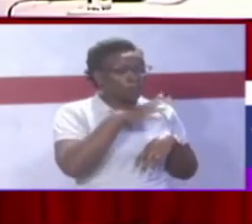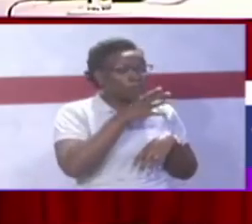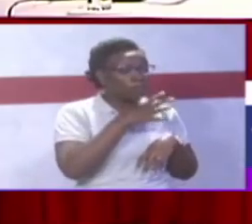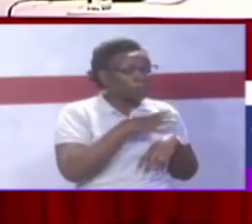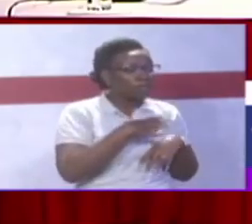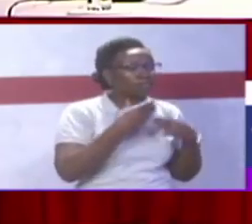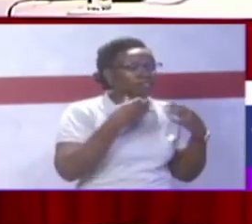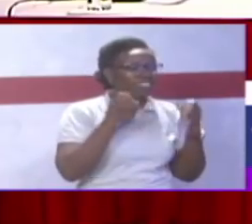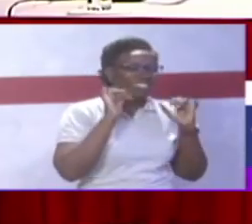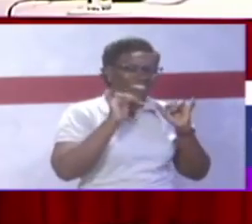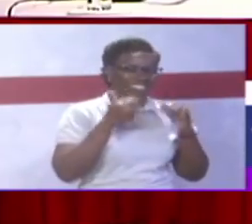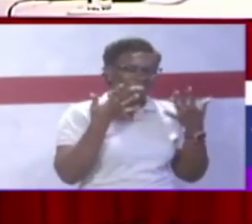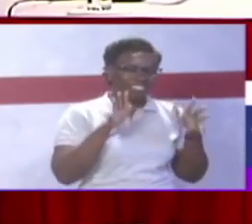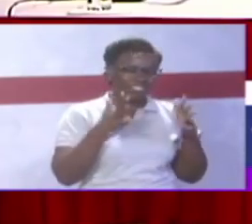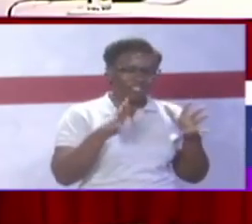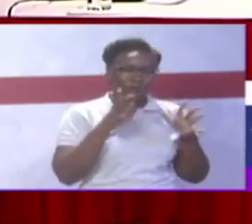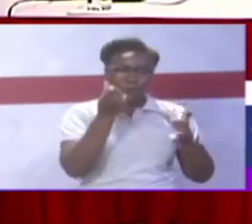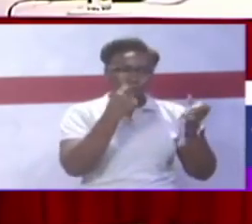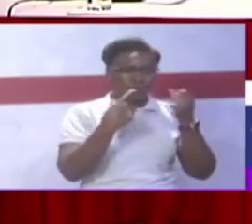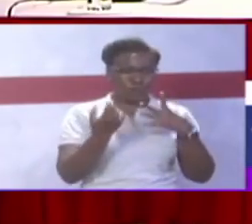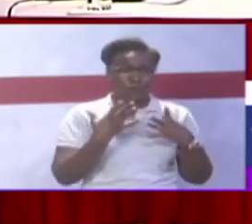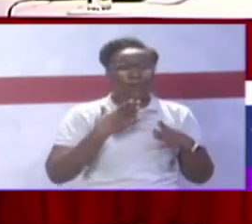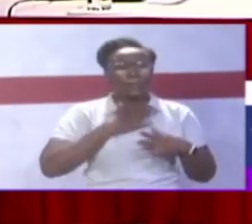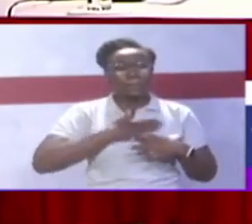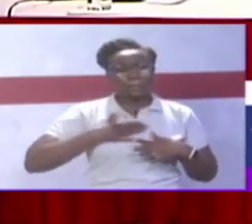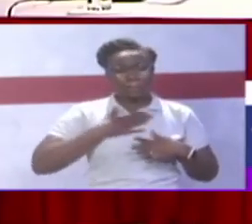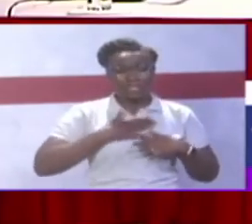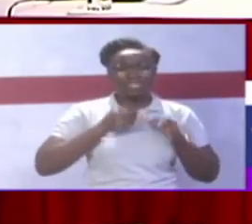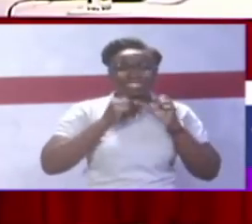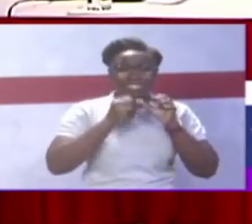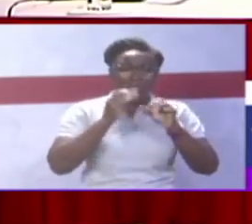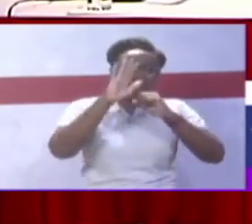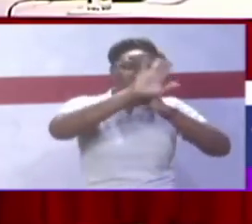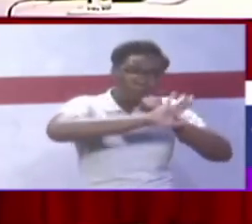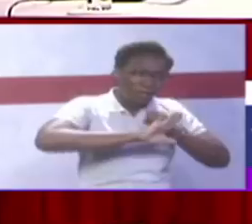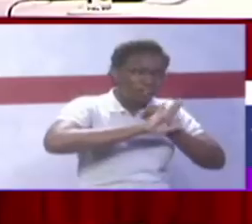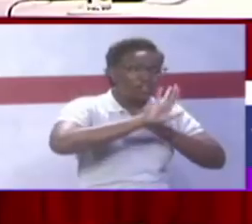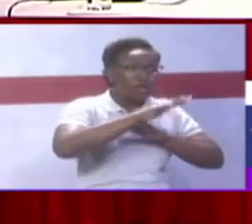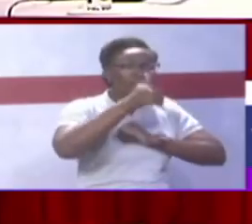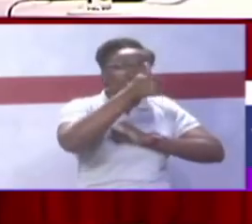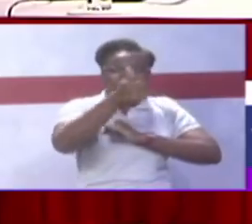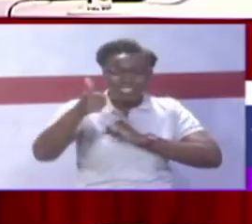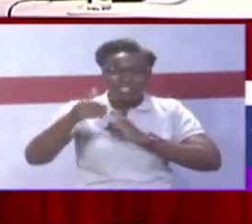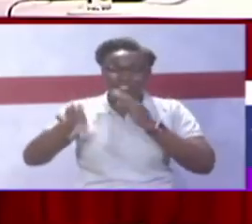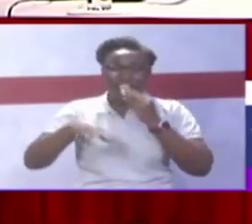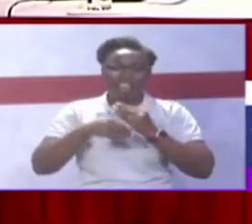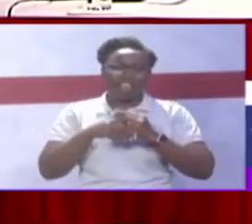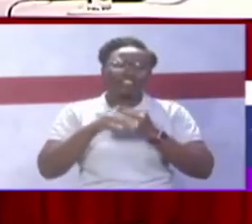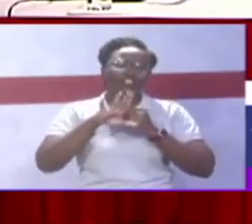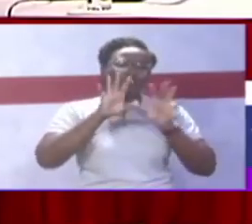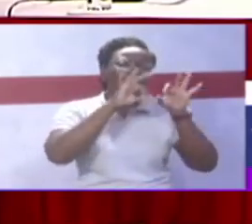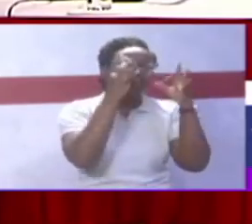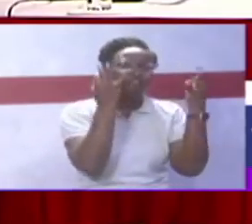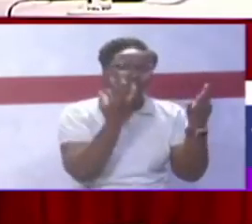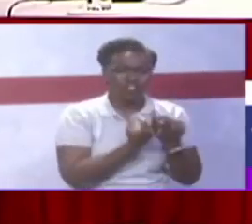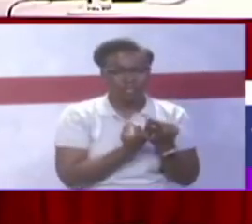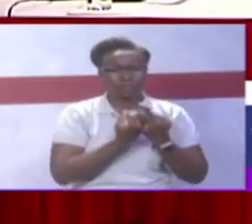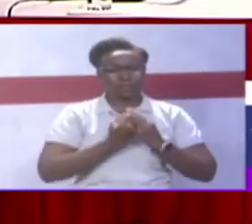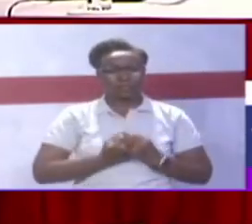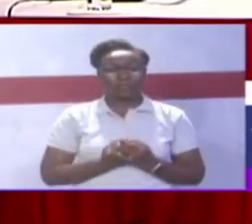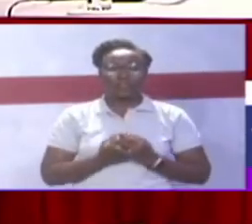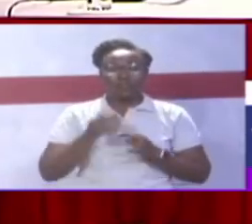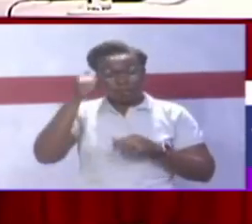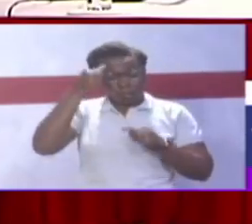that you please continue to protect yourself and your loved ones. Remember, the COVID-19 vaccines are